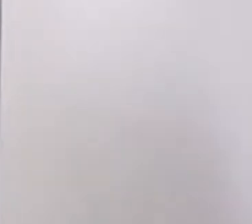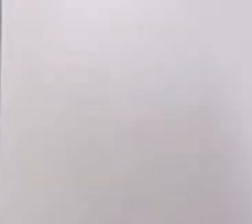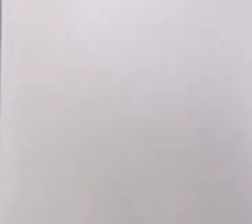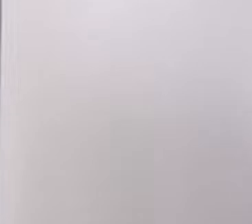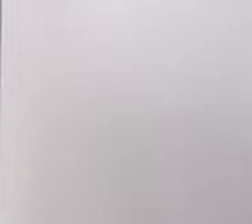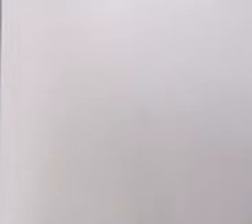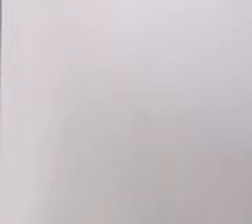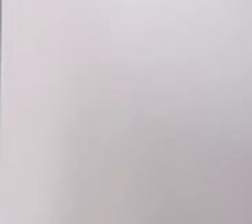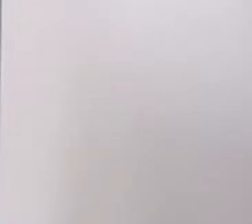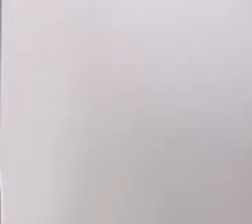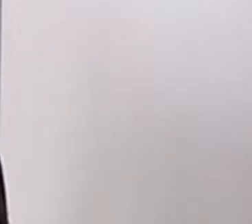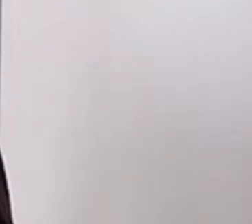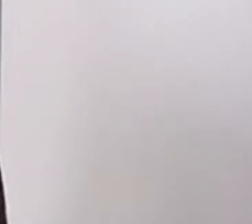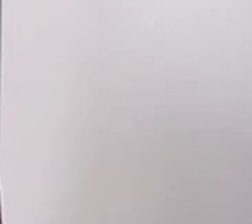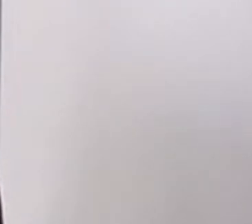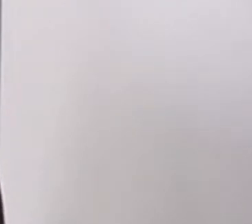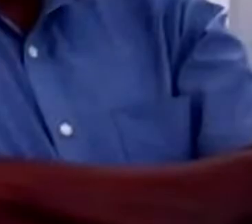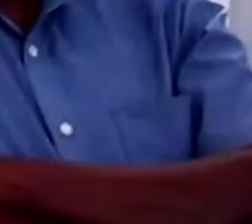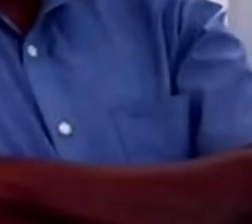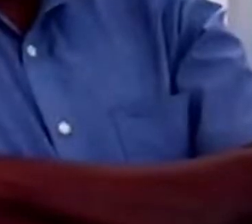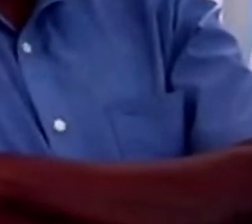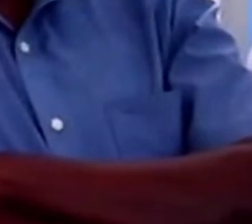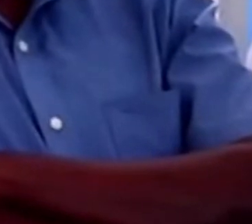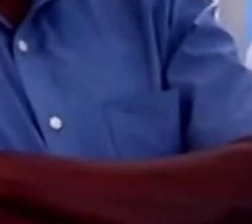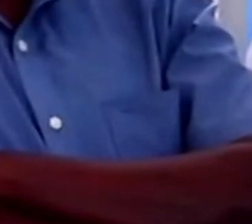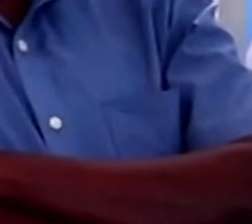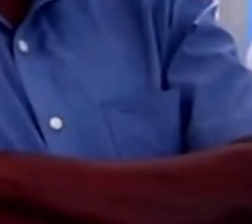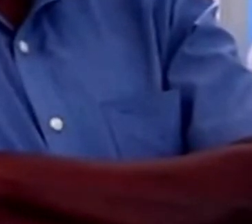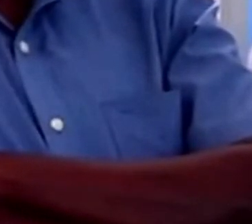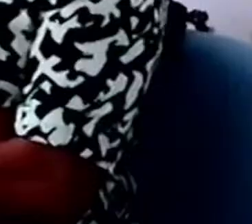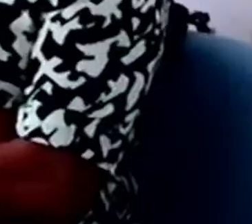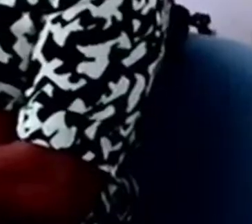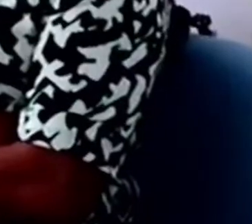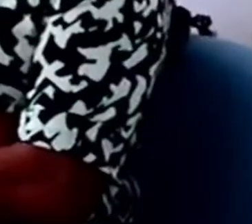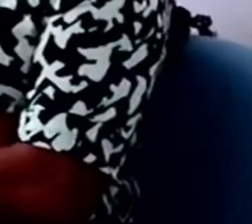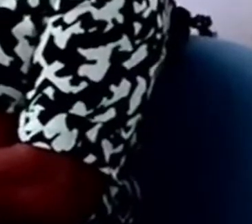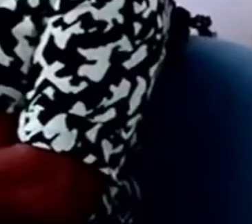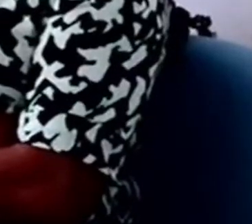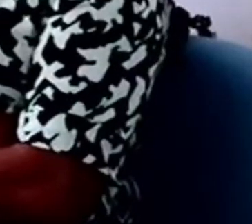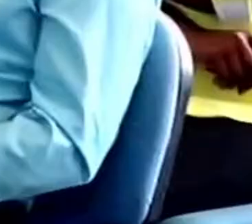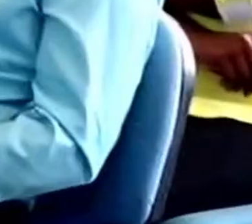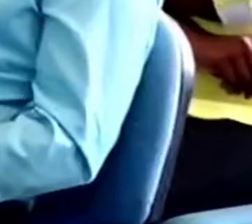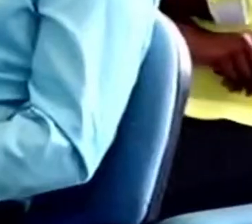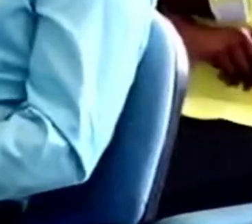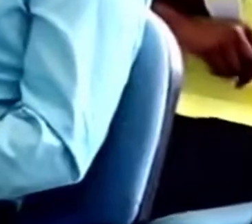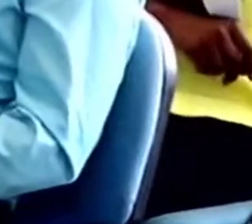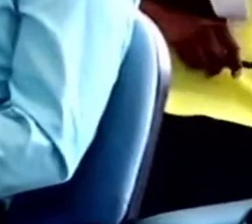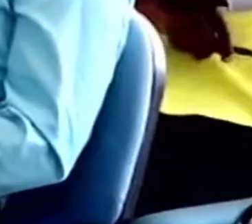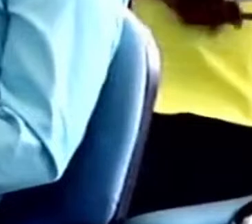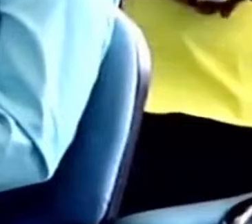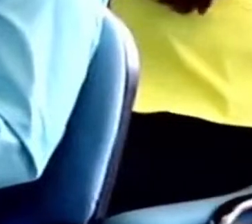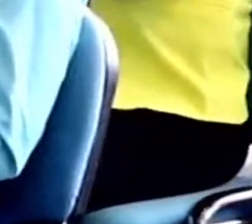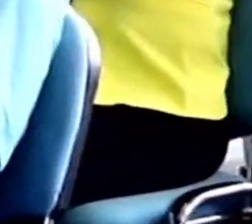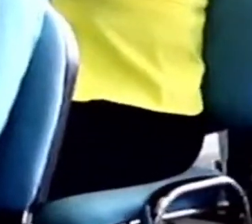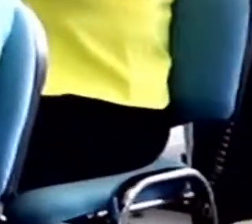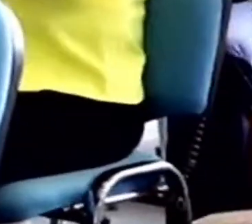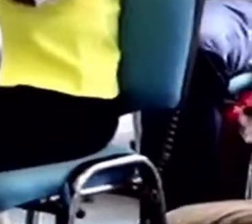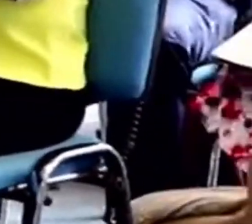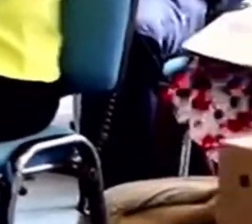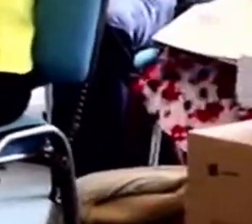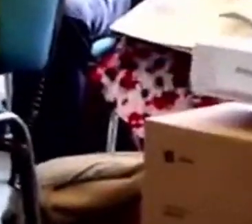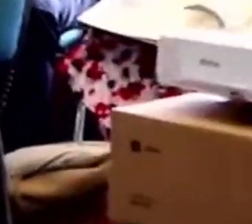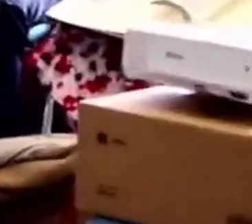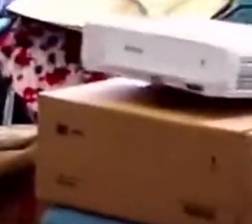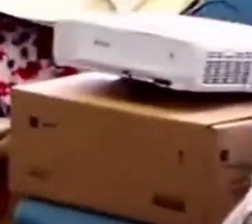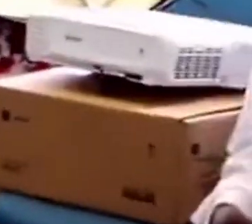the vision of the National Assembly. It is evident that the masterclass did provide with the necessary information to the constituency